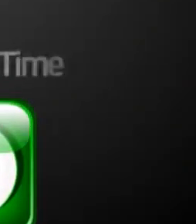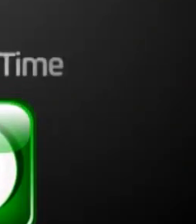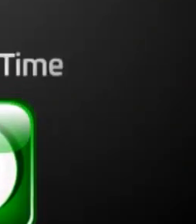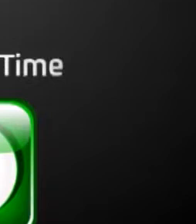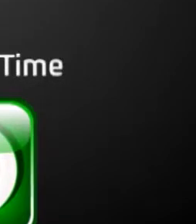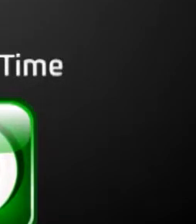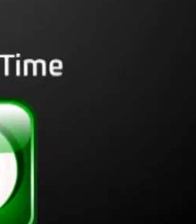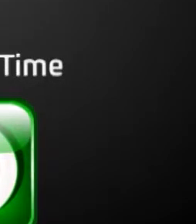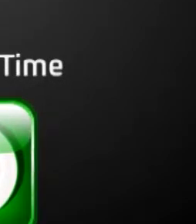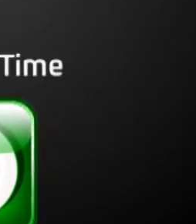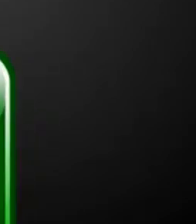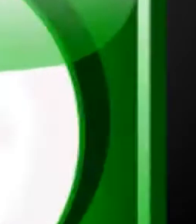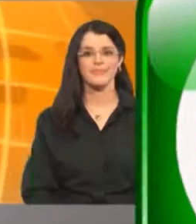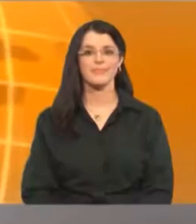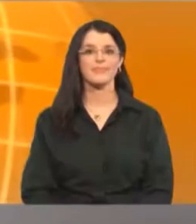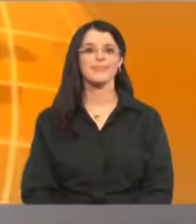telling the time.